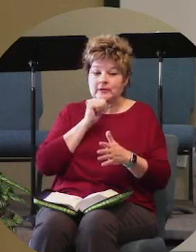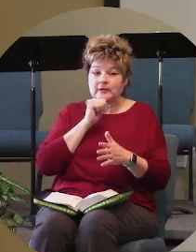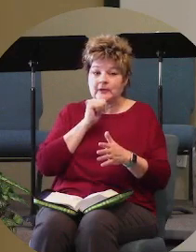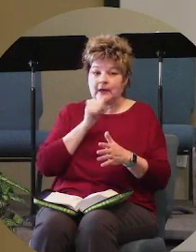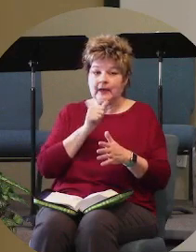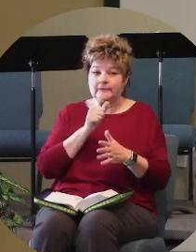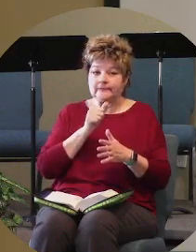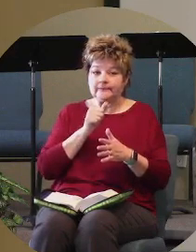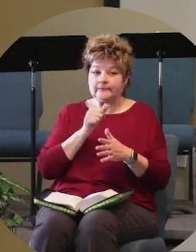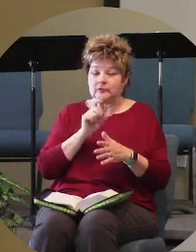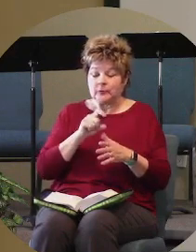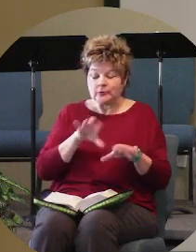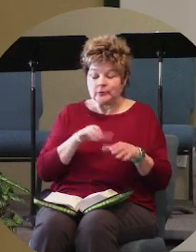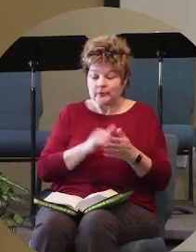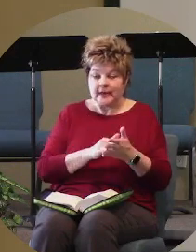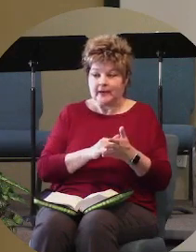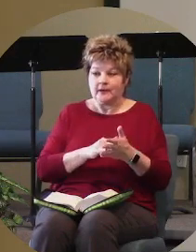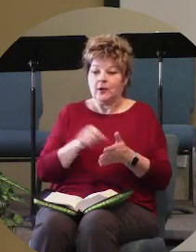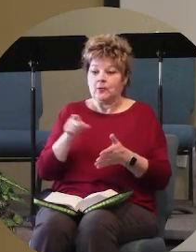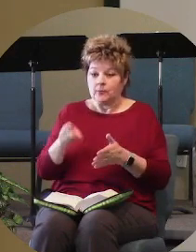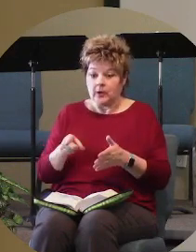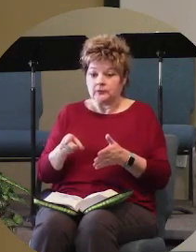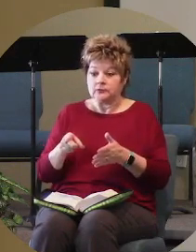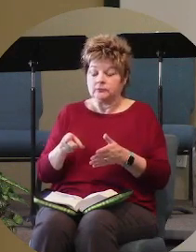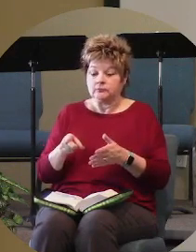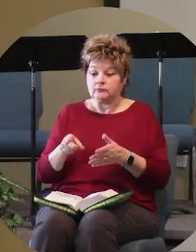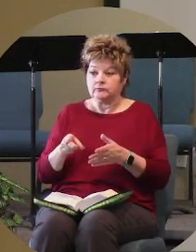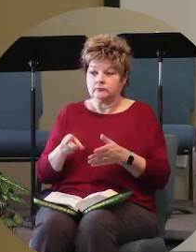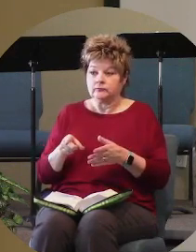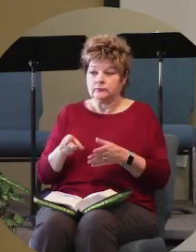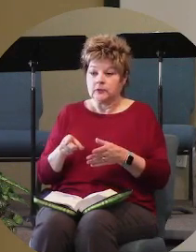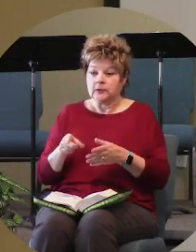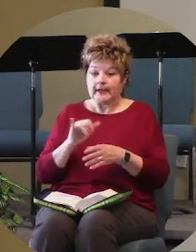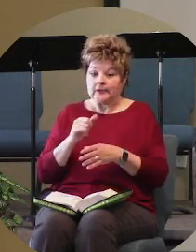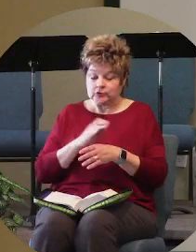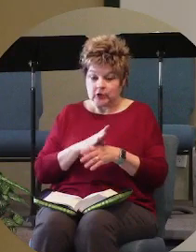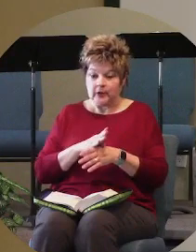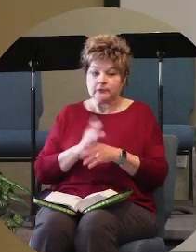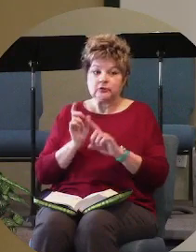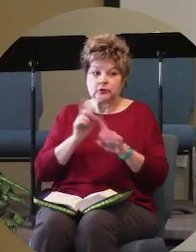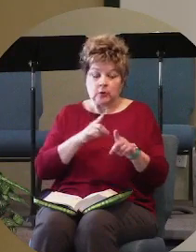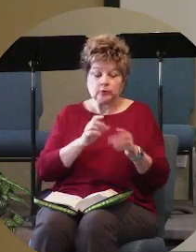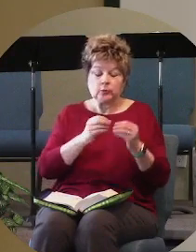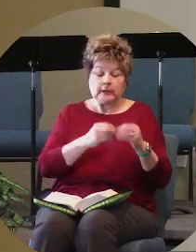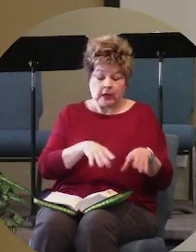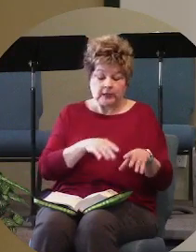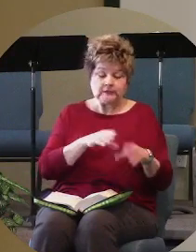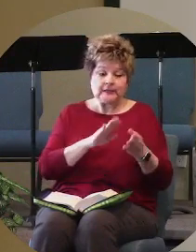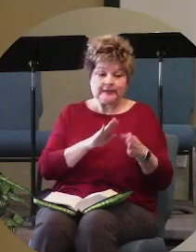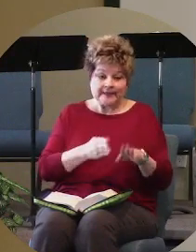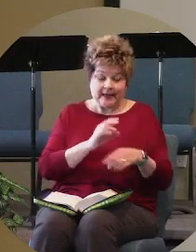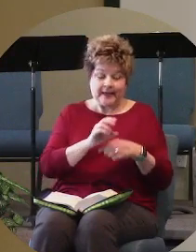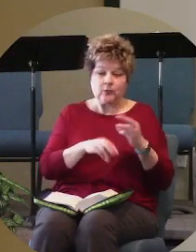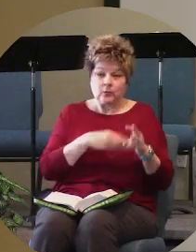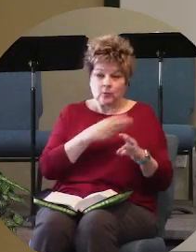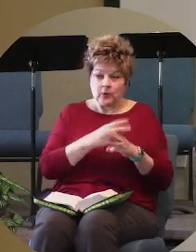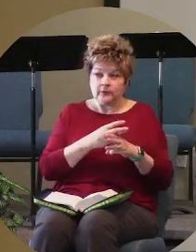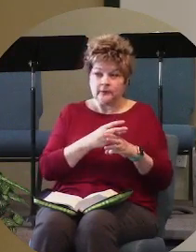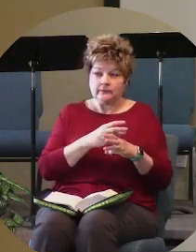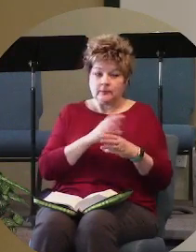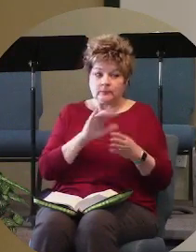at that time. That Paul's lot in life was to go to literally a lost and dying world that was at odds with